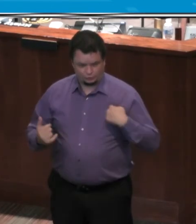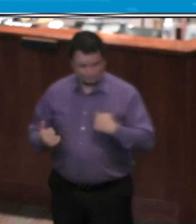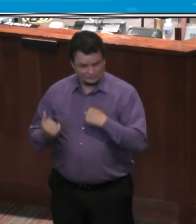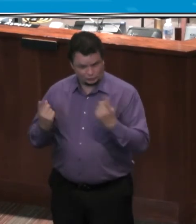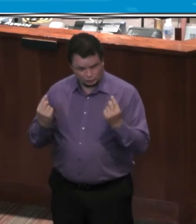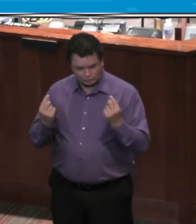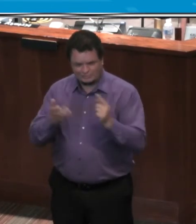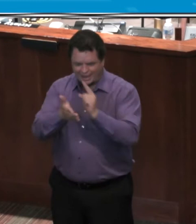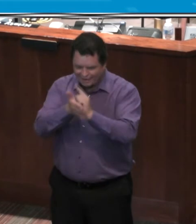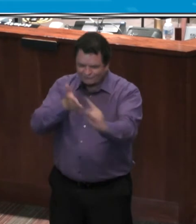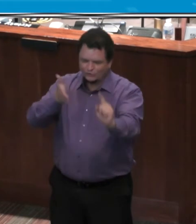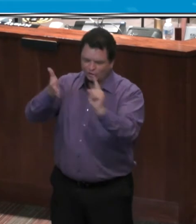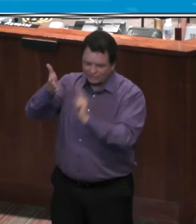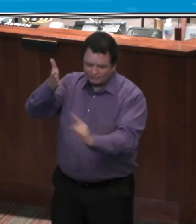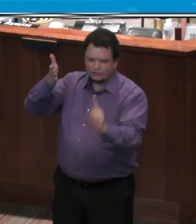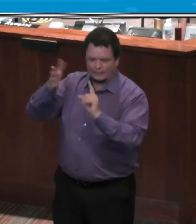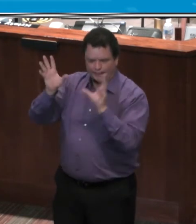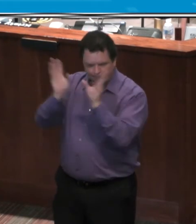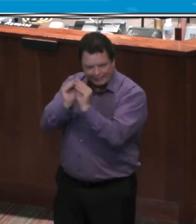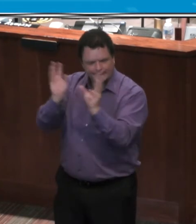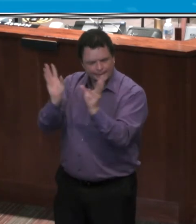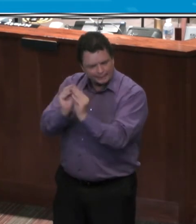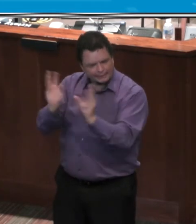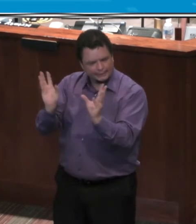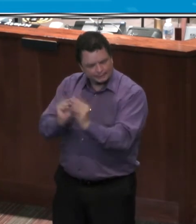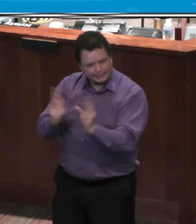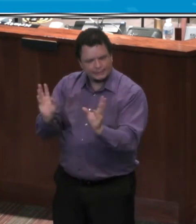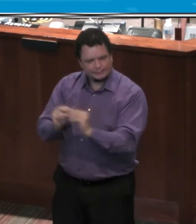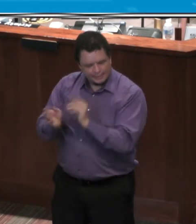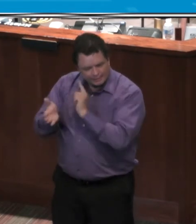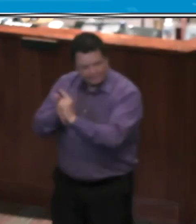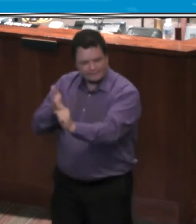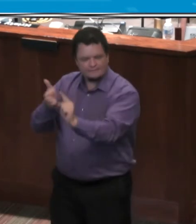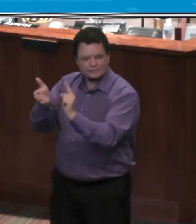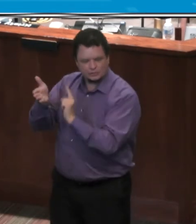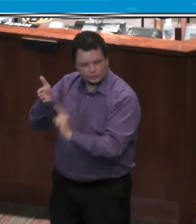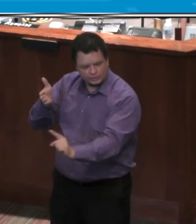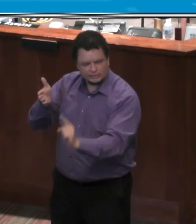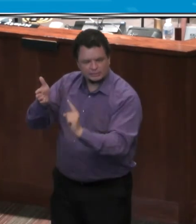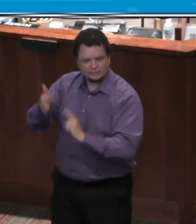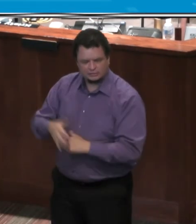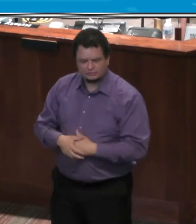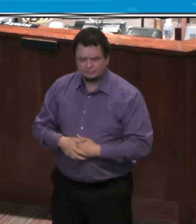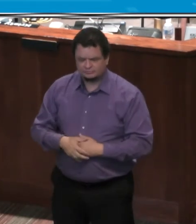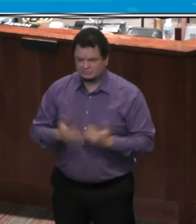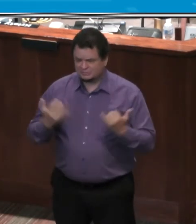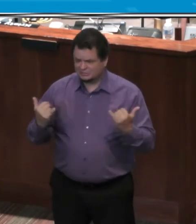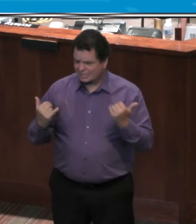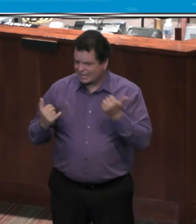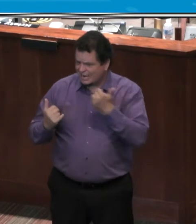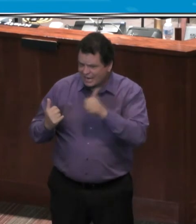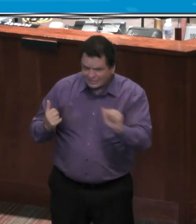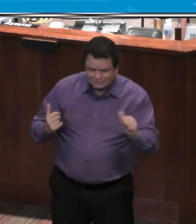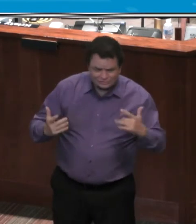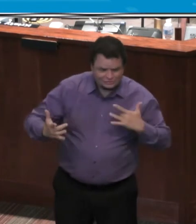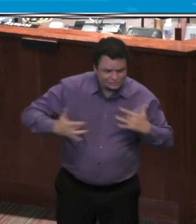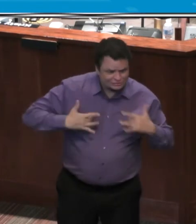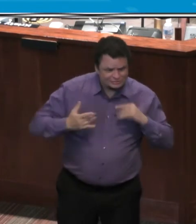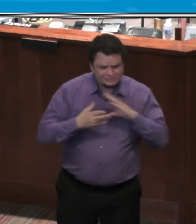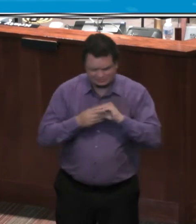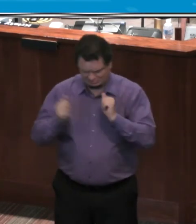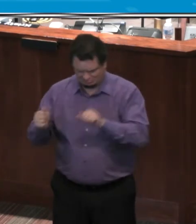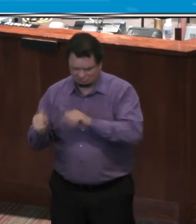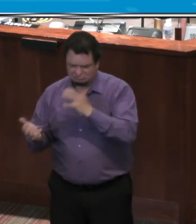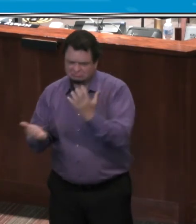and really right now it's an open forum for them to address those questions and concerns. We've created a school inbox specifically for